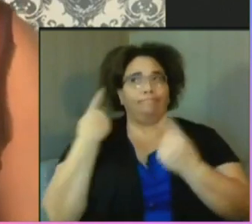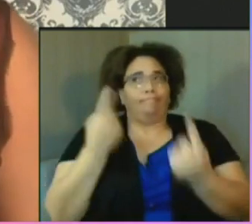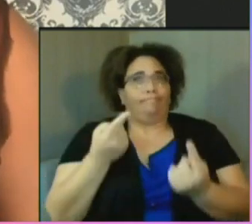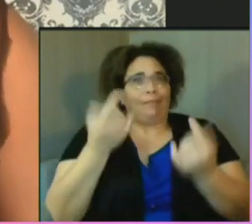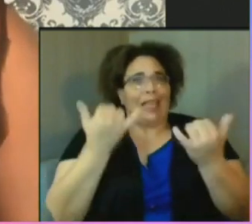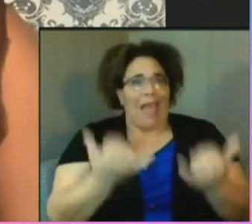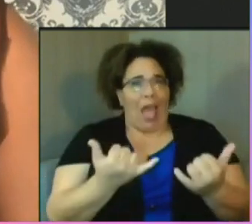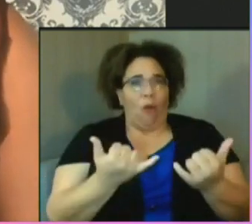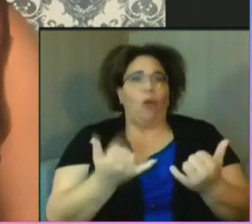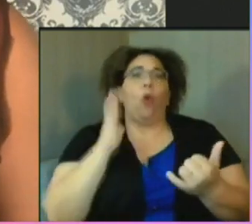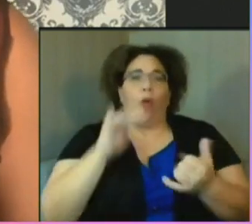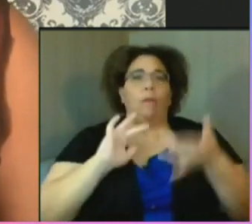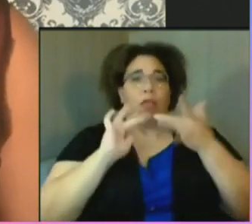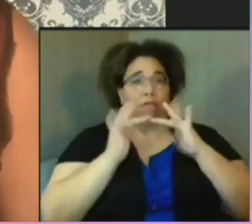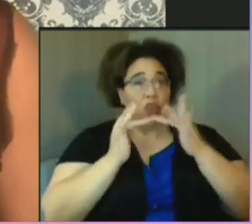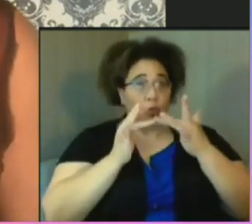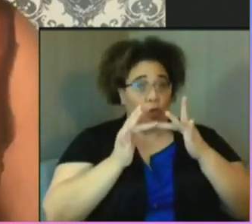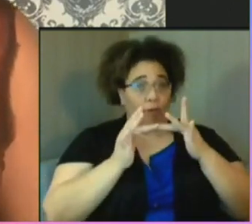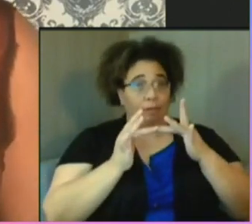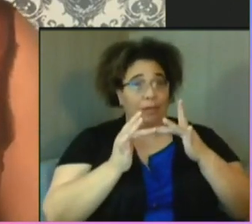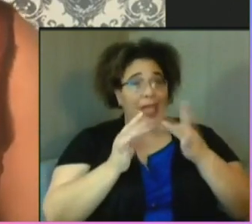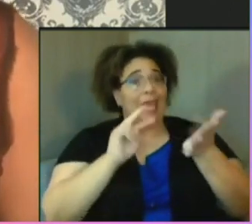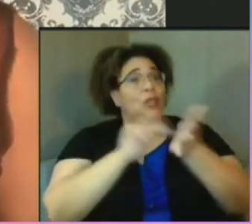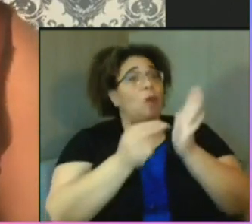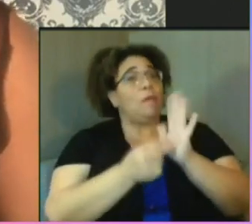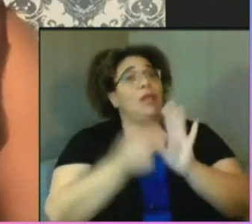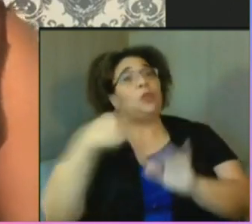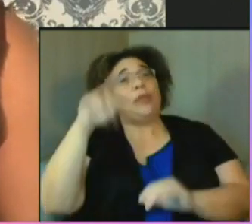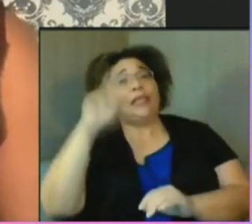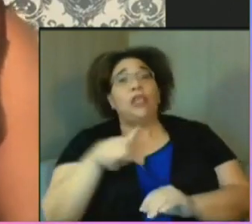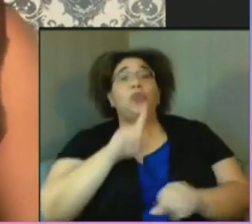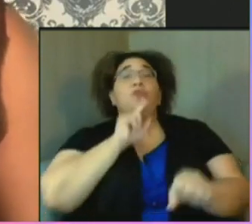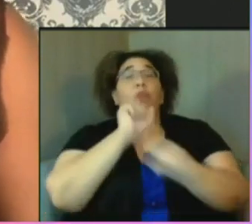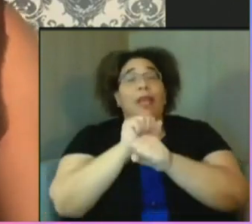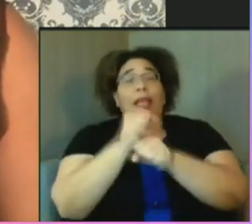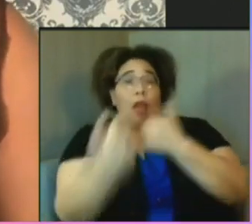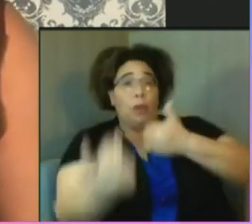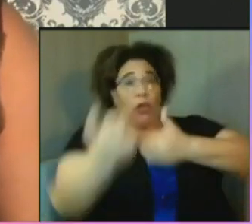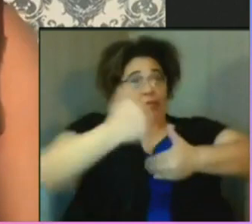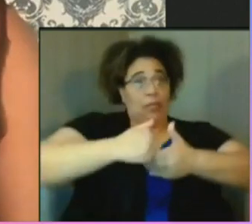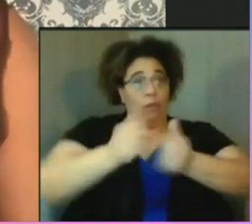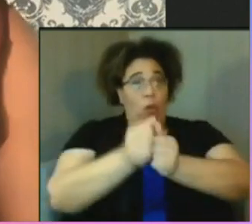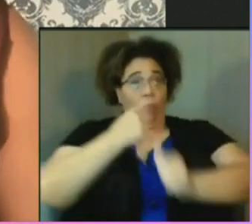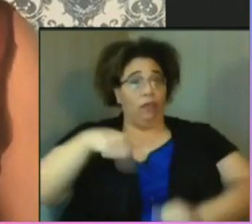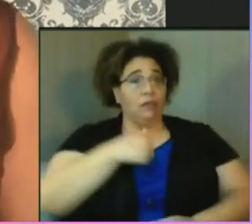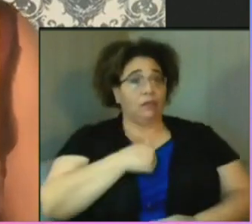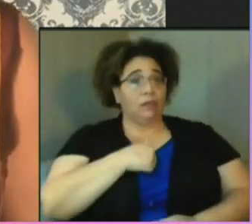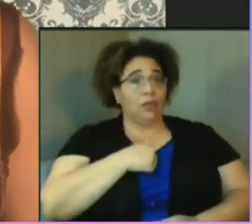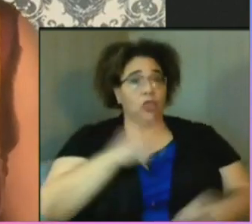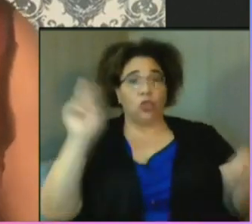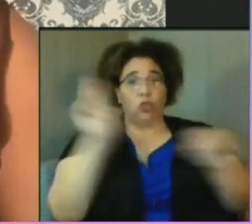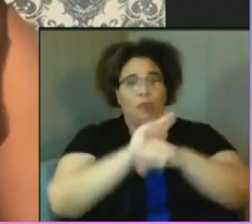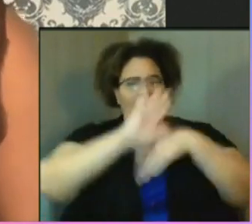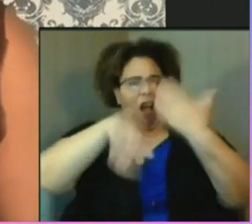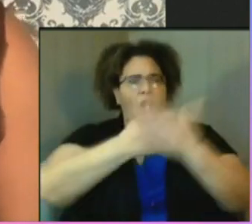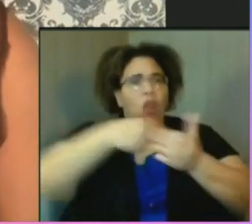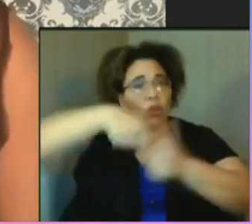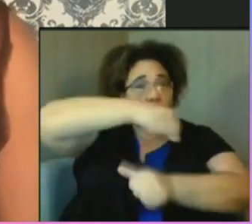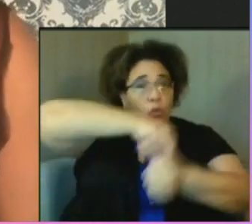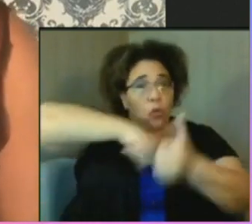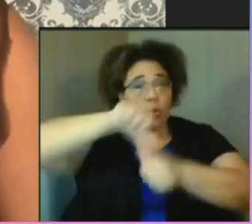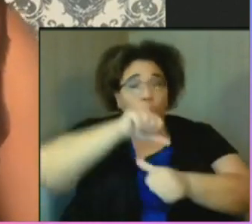the show is virtual. And what that means is that we really need you to participate throughout. So using all of the social